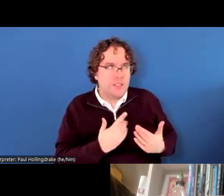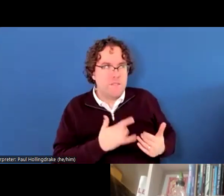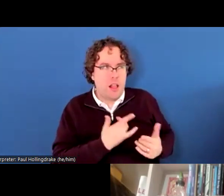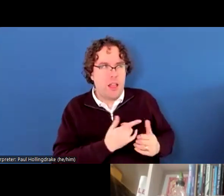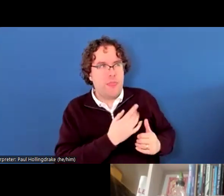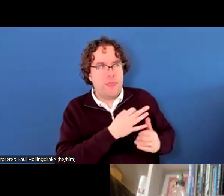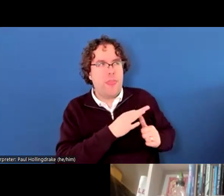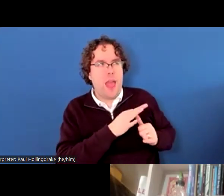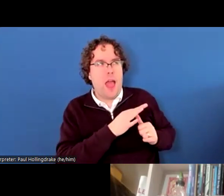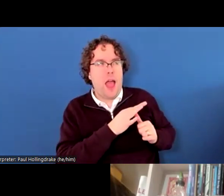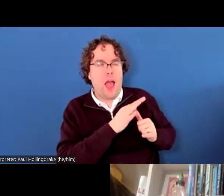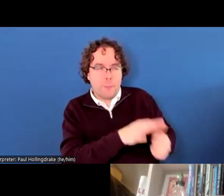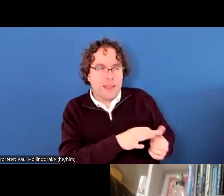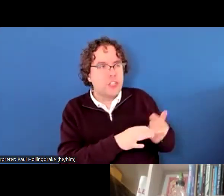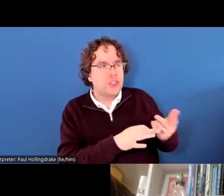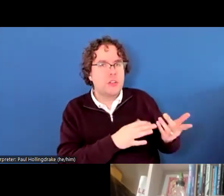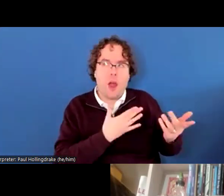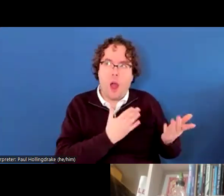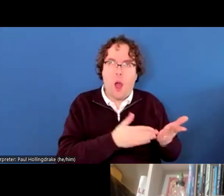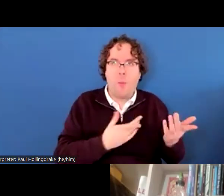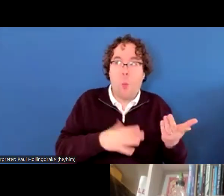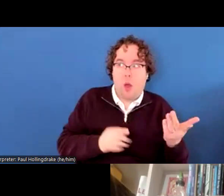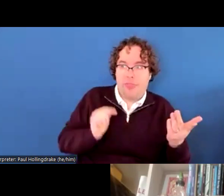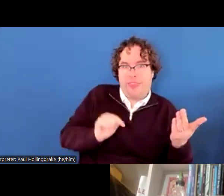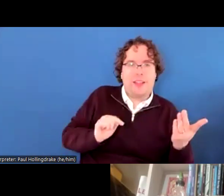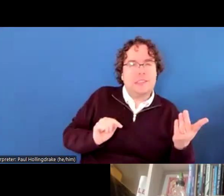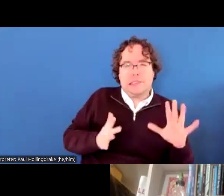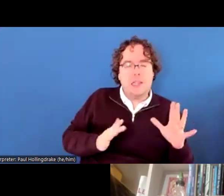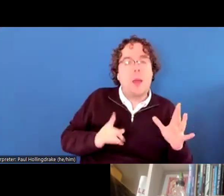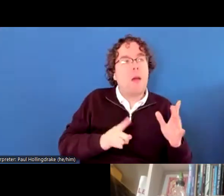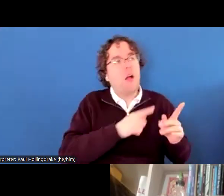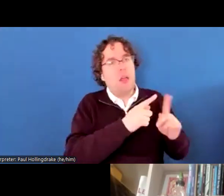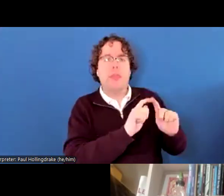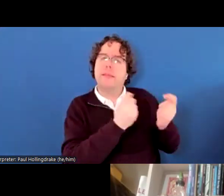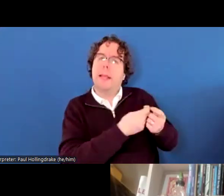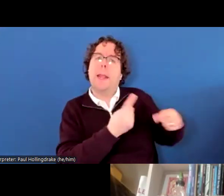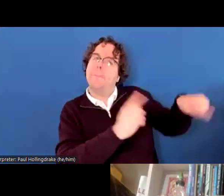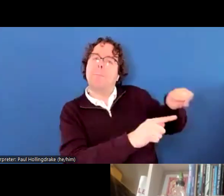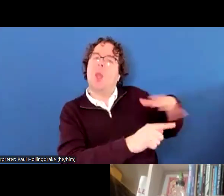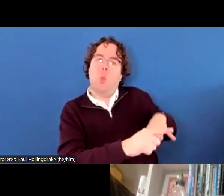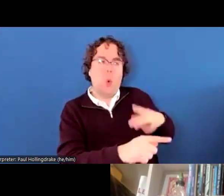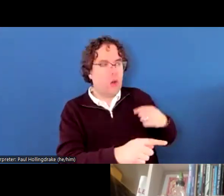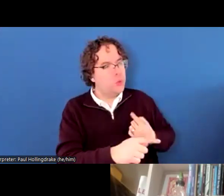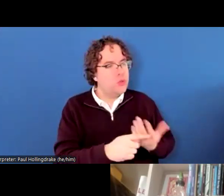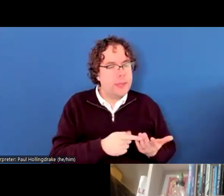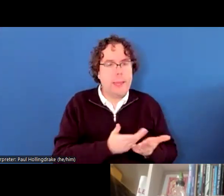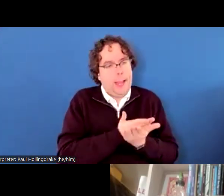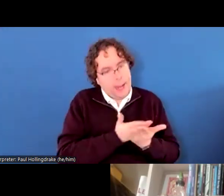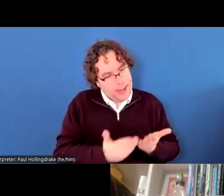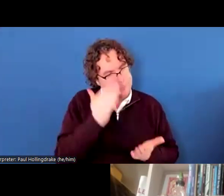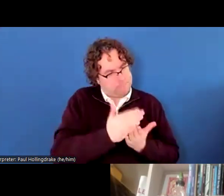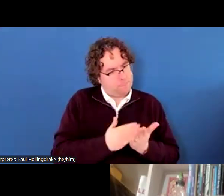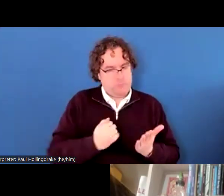is. I guess the team want you to be very steady and clear as to where you are right